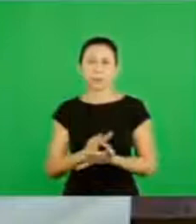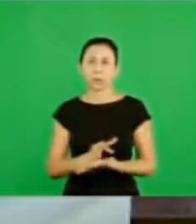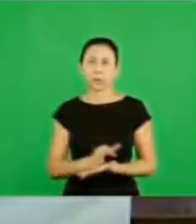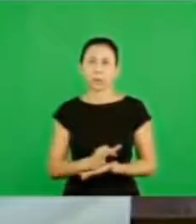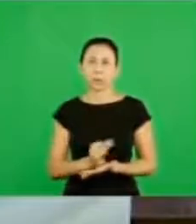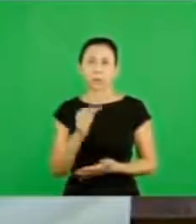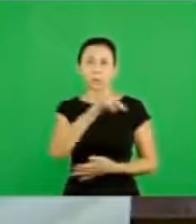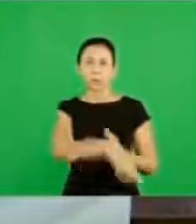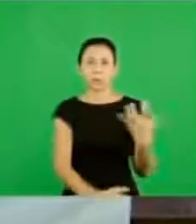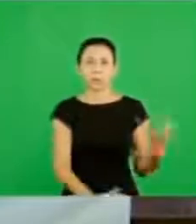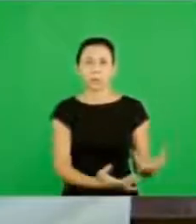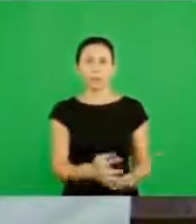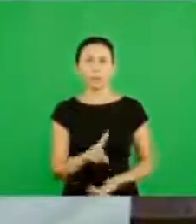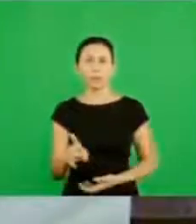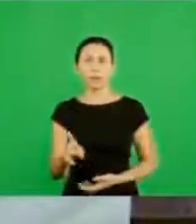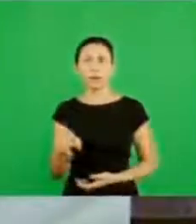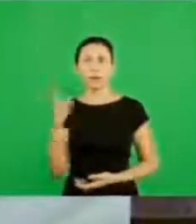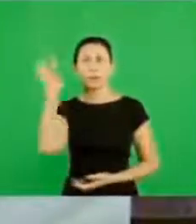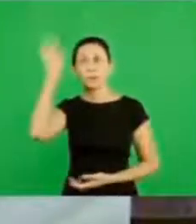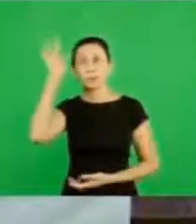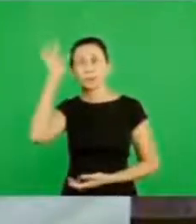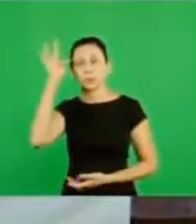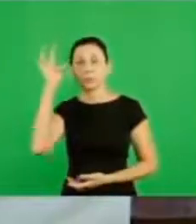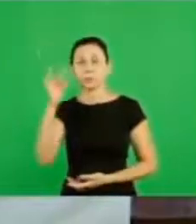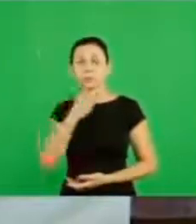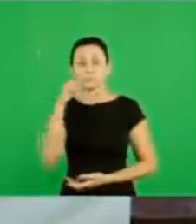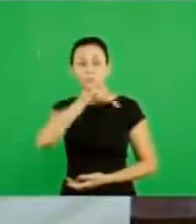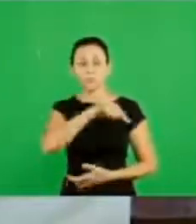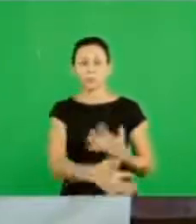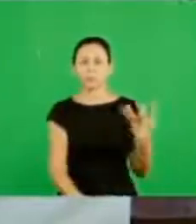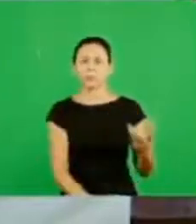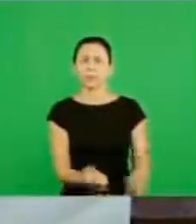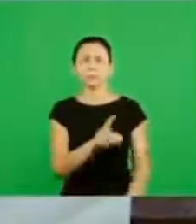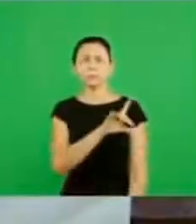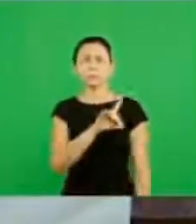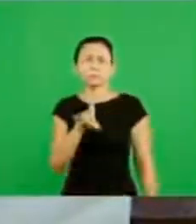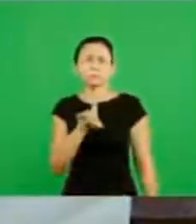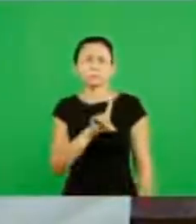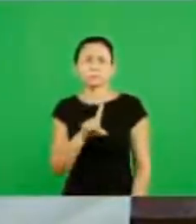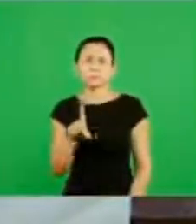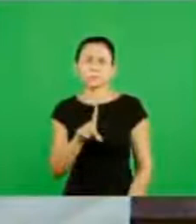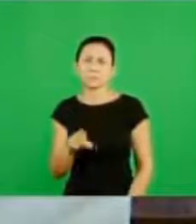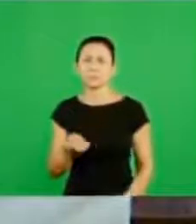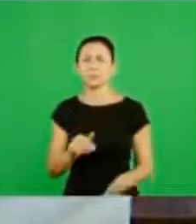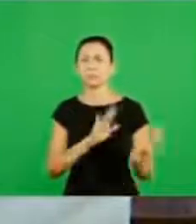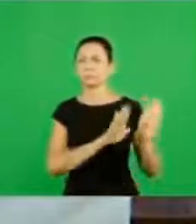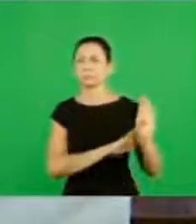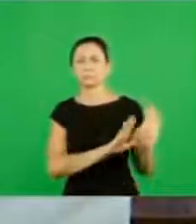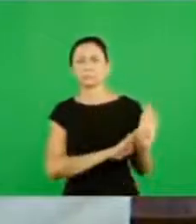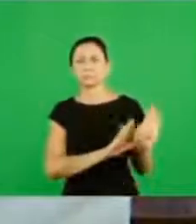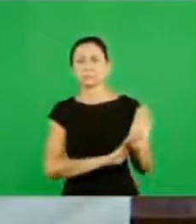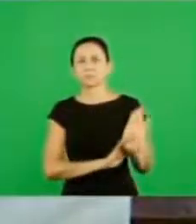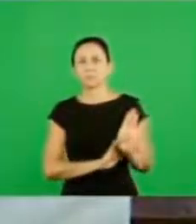right? Oh, because he's a theologist? No, absolutely not. Is he a philosopher? No,